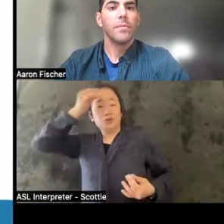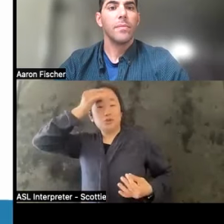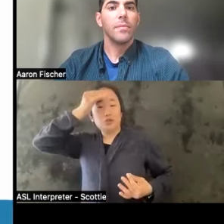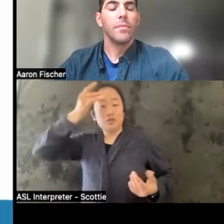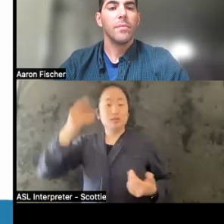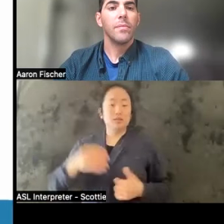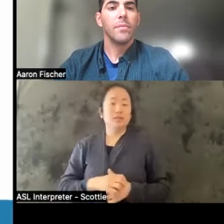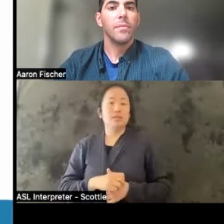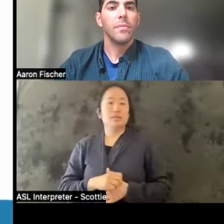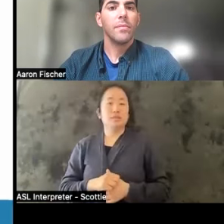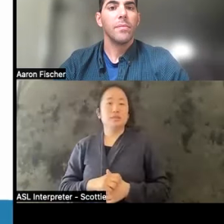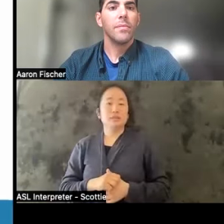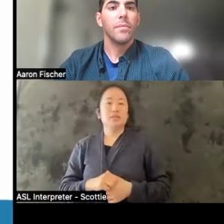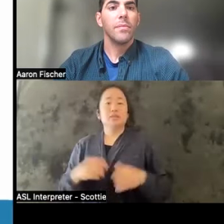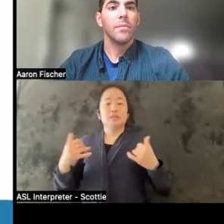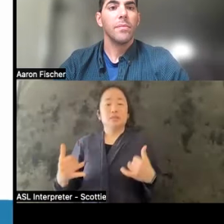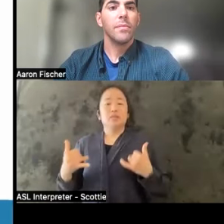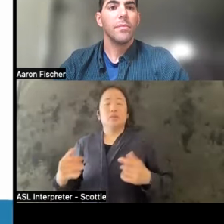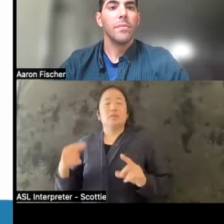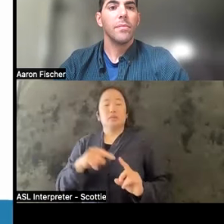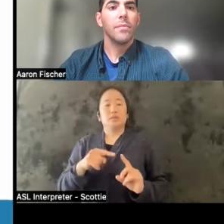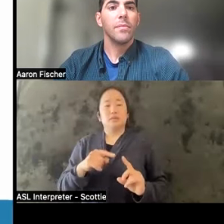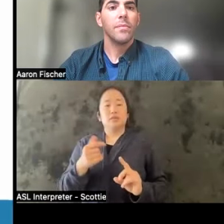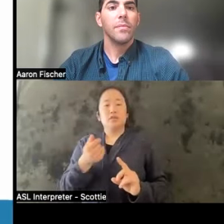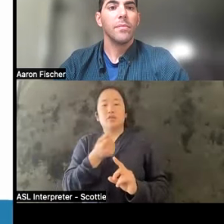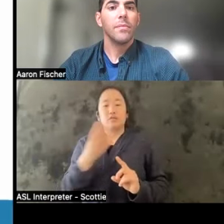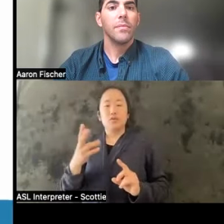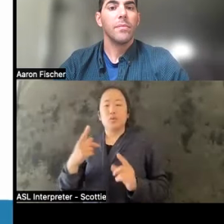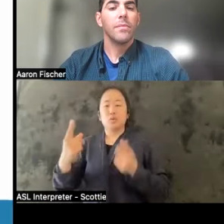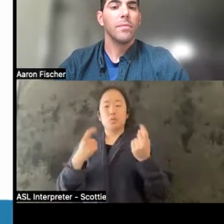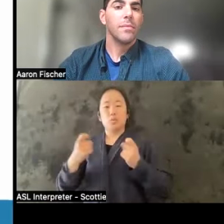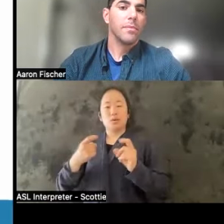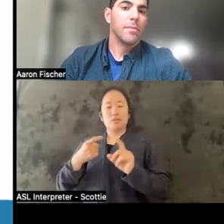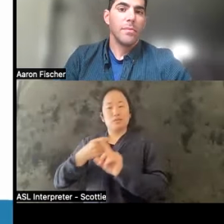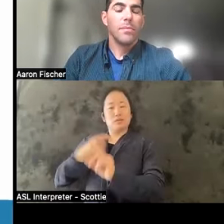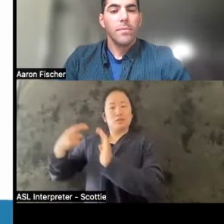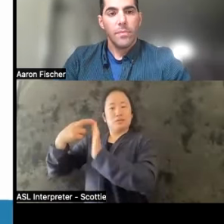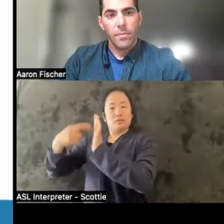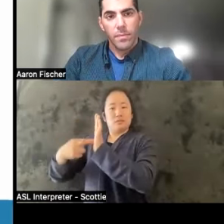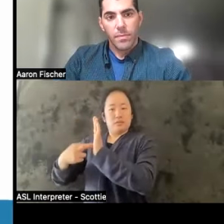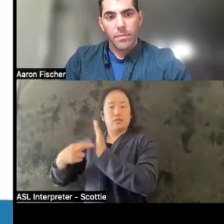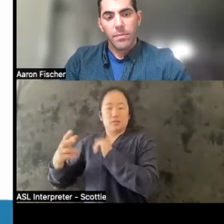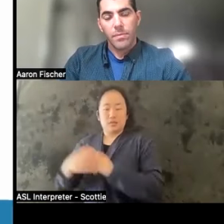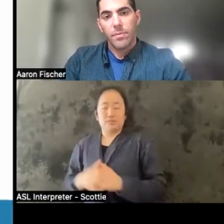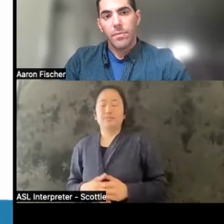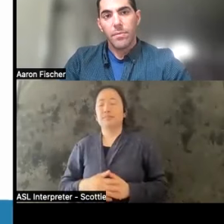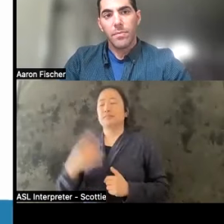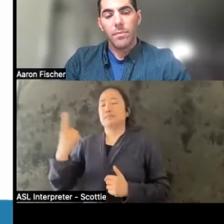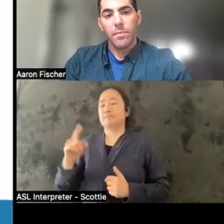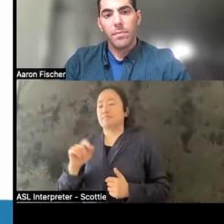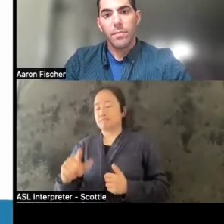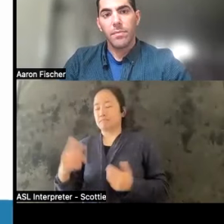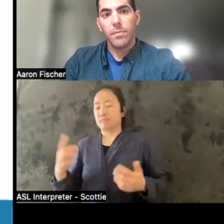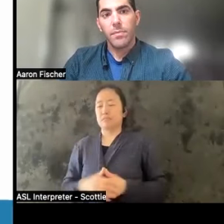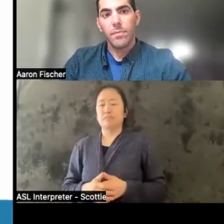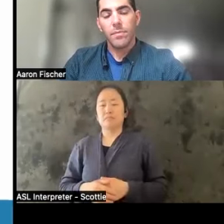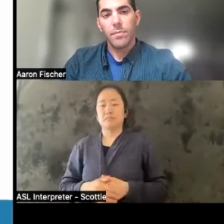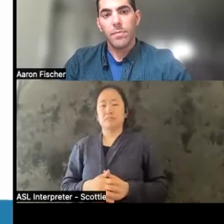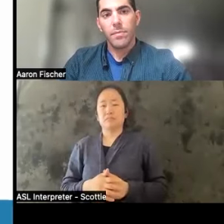of the questions that we got on the registration in advance of today's session. Somebody asked, describe the differences and